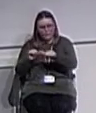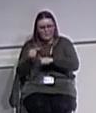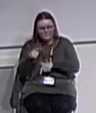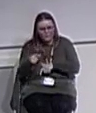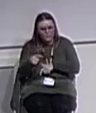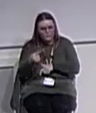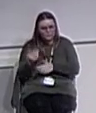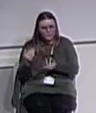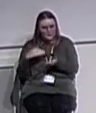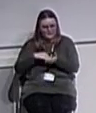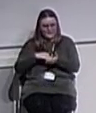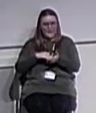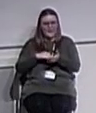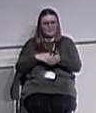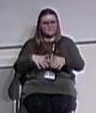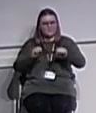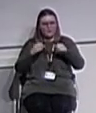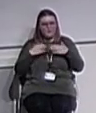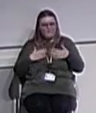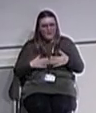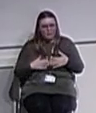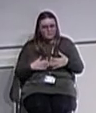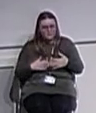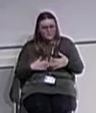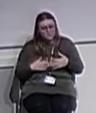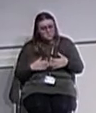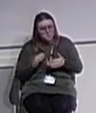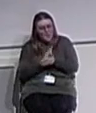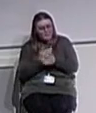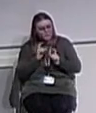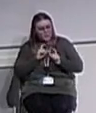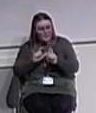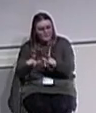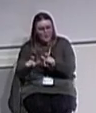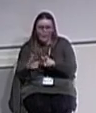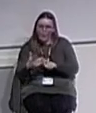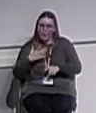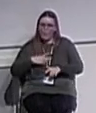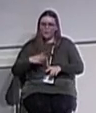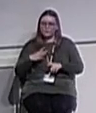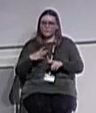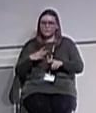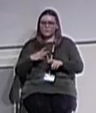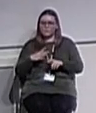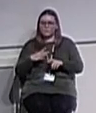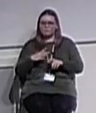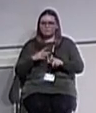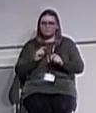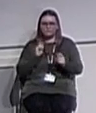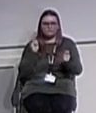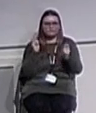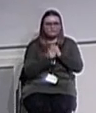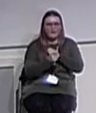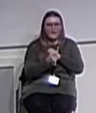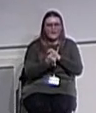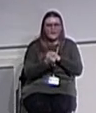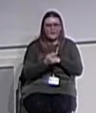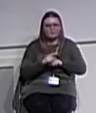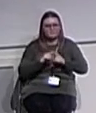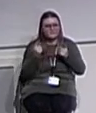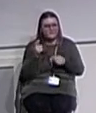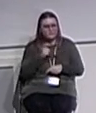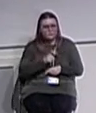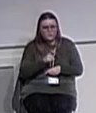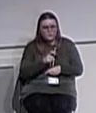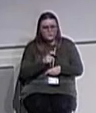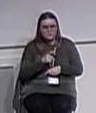biology. Are you quite happy to stay on a biology degree? Or actually, would you really quite want to go into molecular biology because you found that's the units in second year